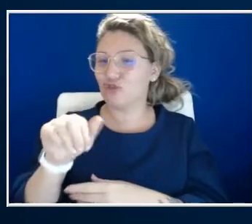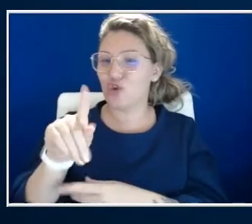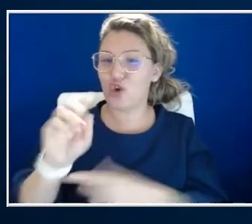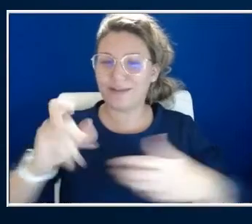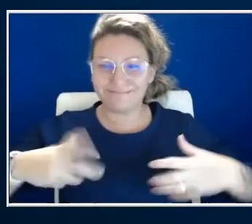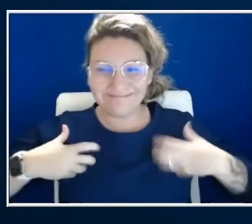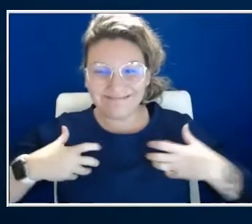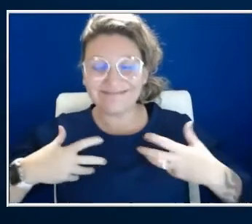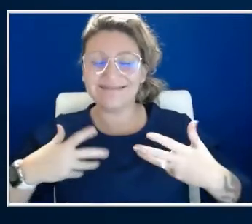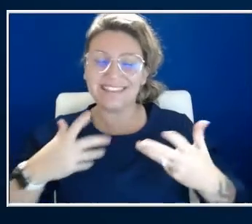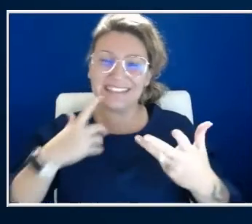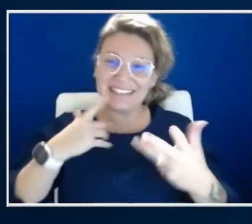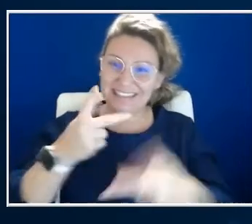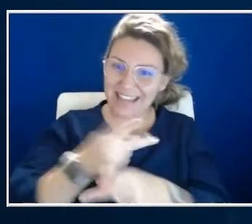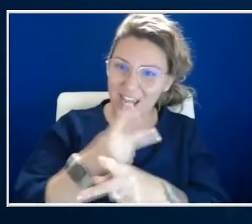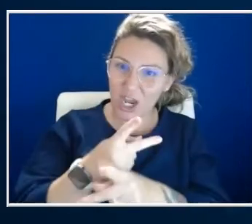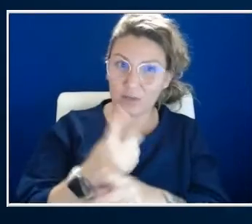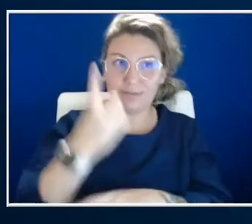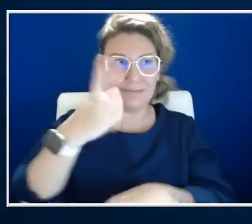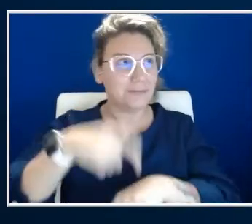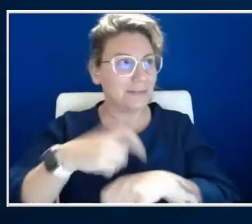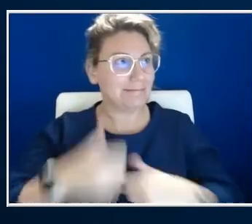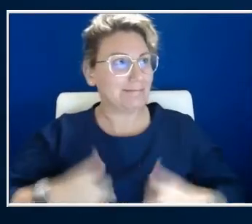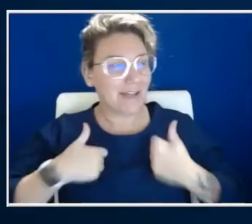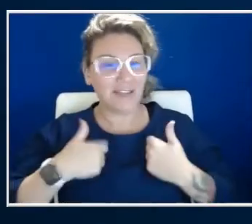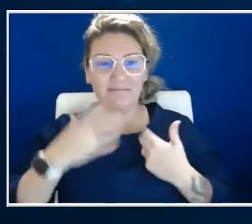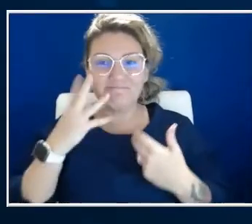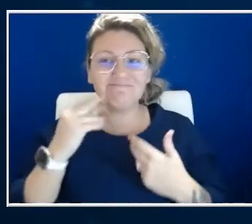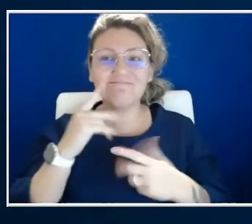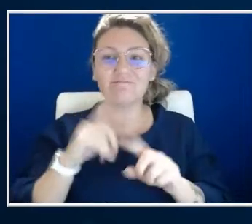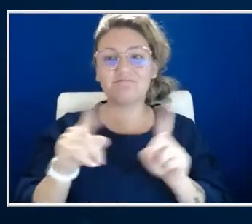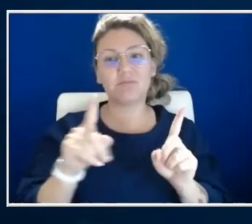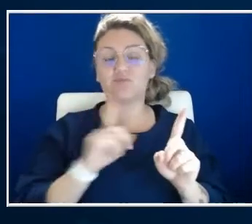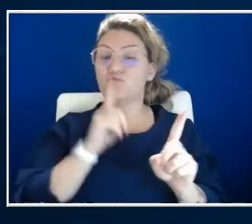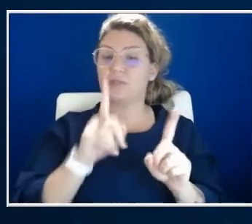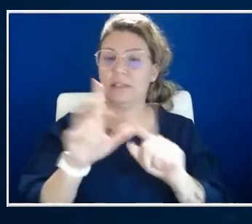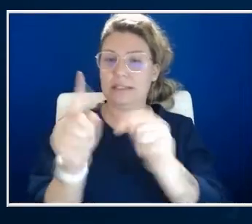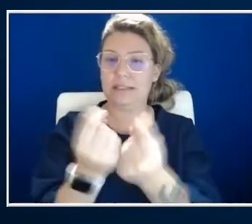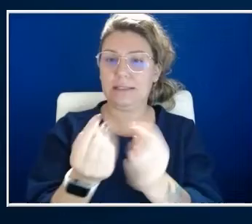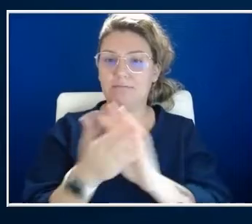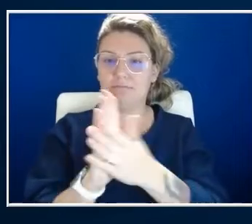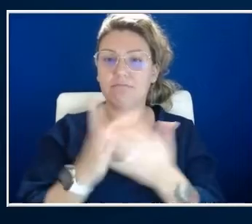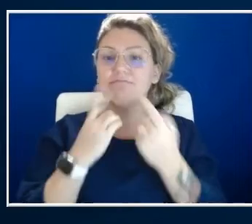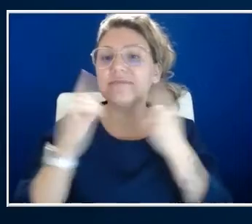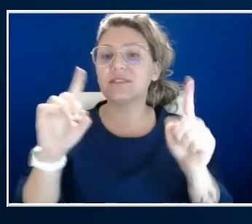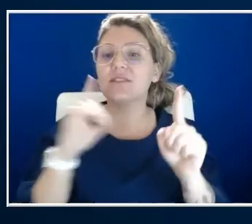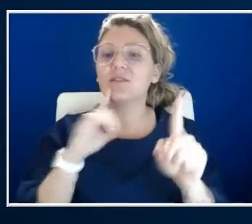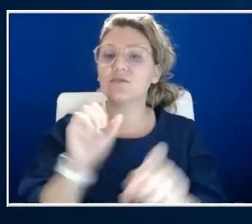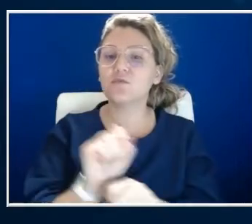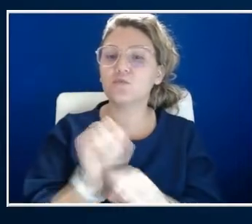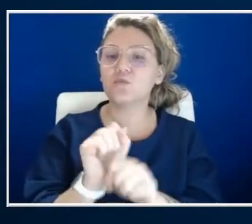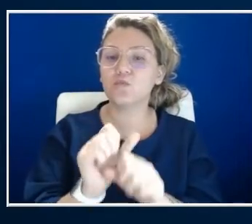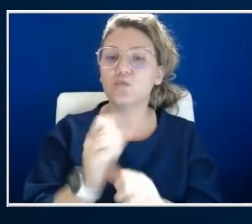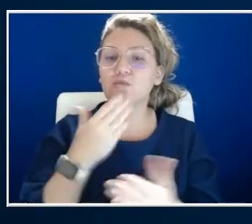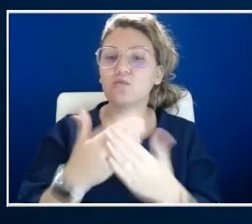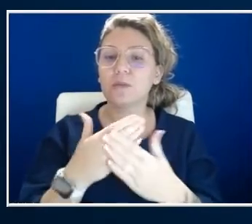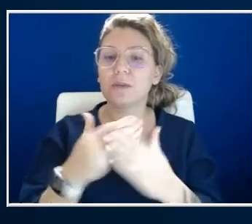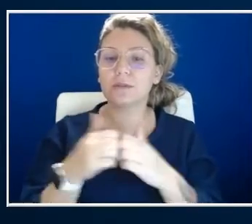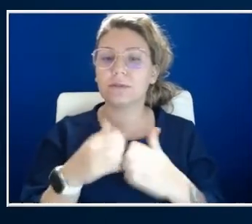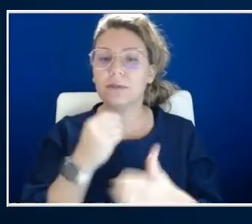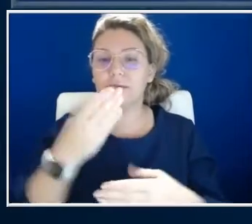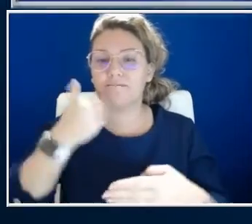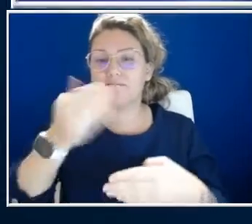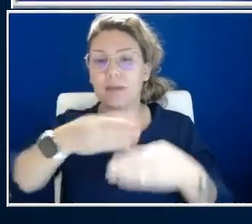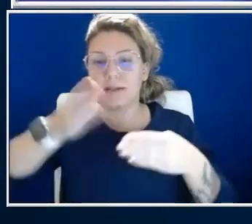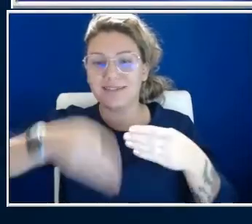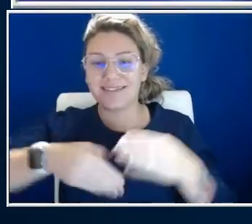event. But ultimately, what we had to do was put together a team that was going to be successful, worked well together, so that we could have the best outcome. Dr. Kumer,